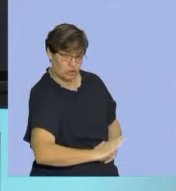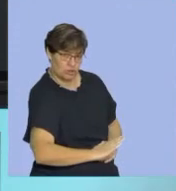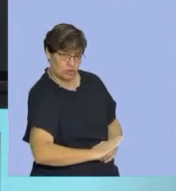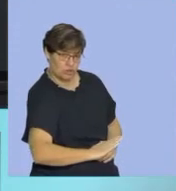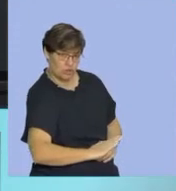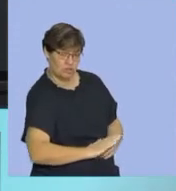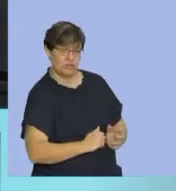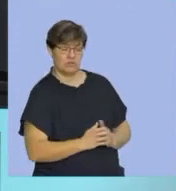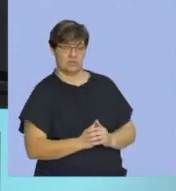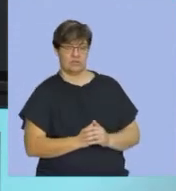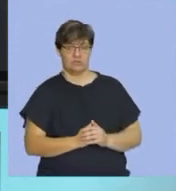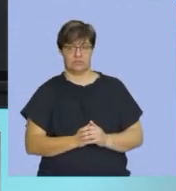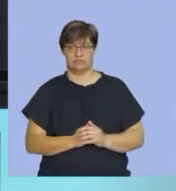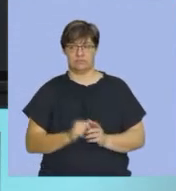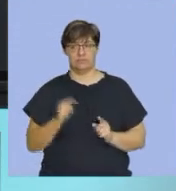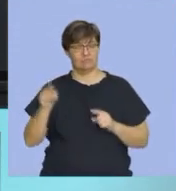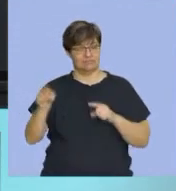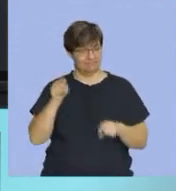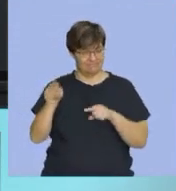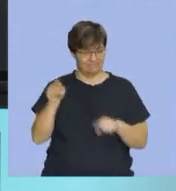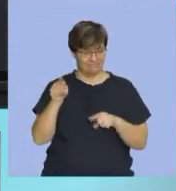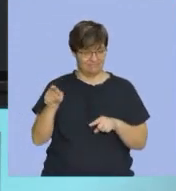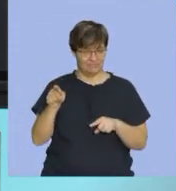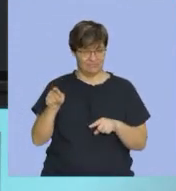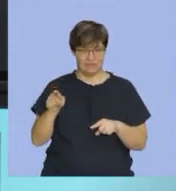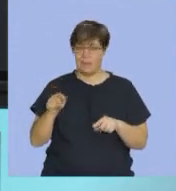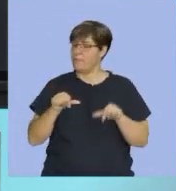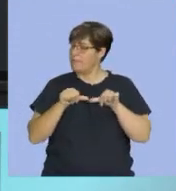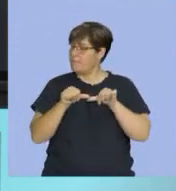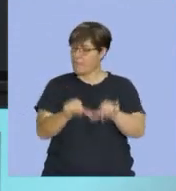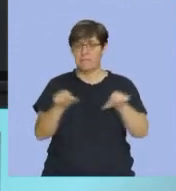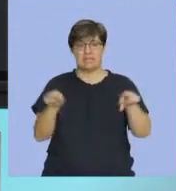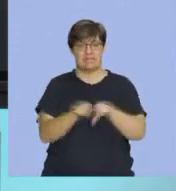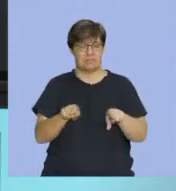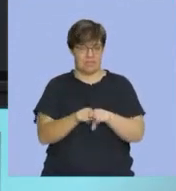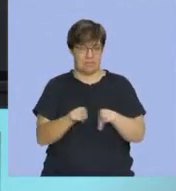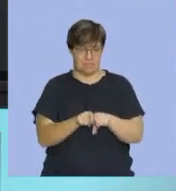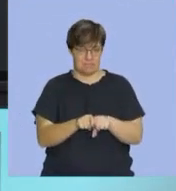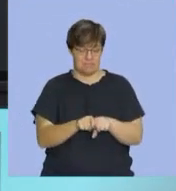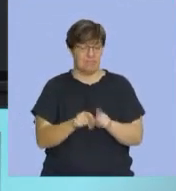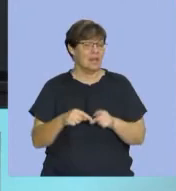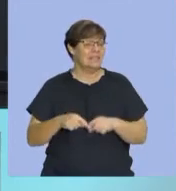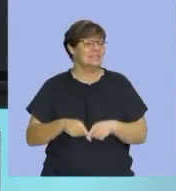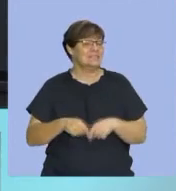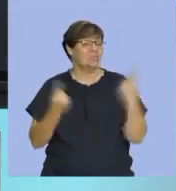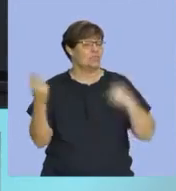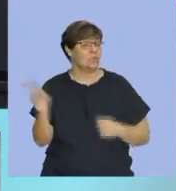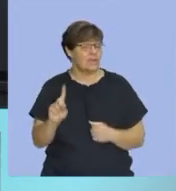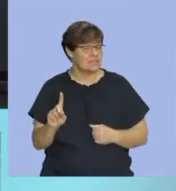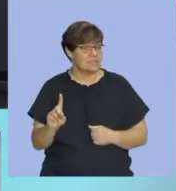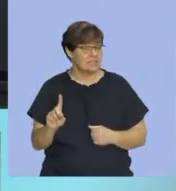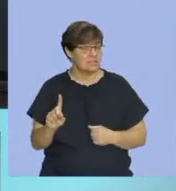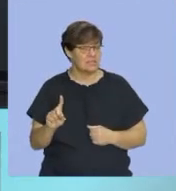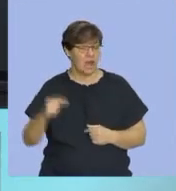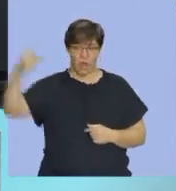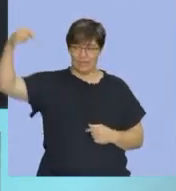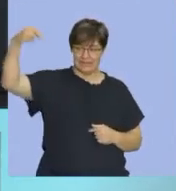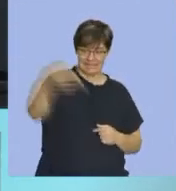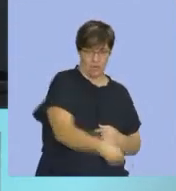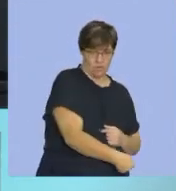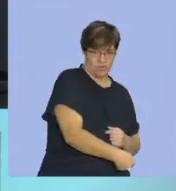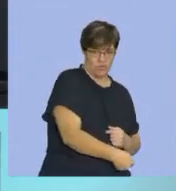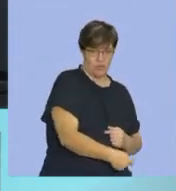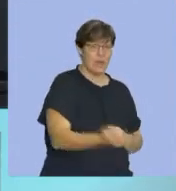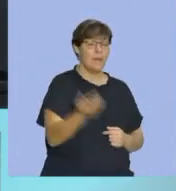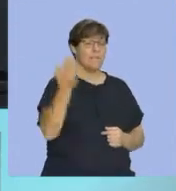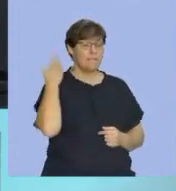force, okay? These equations stay the same. The difference is just the